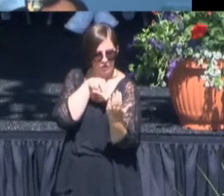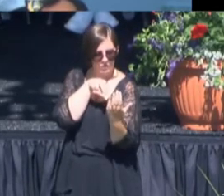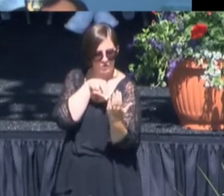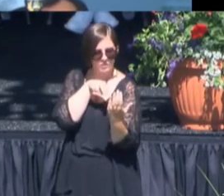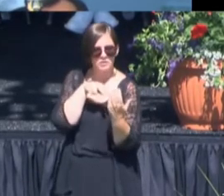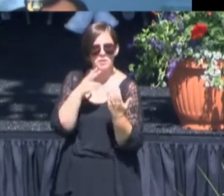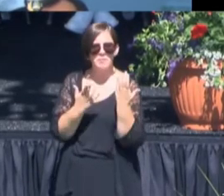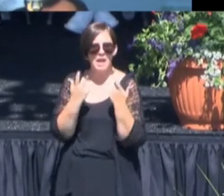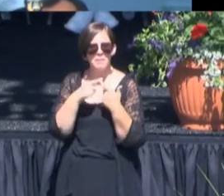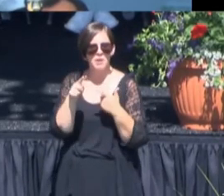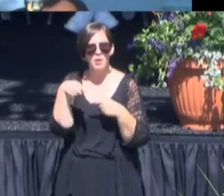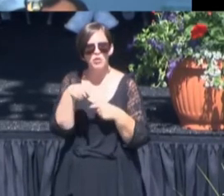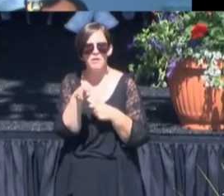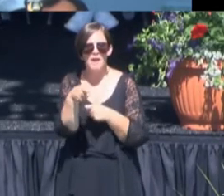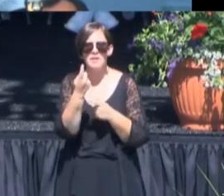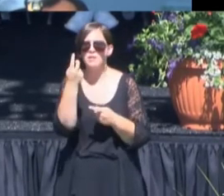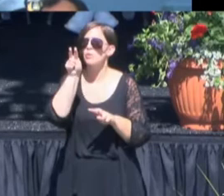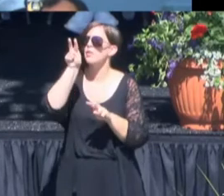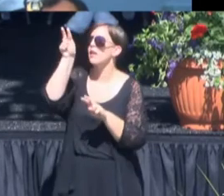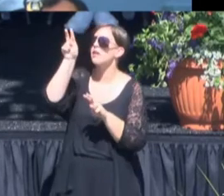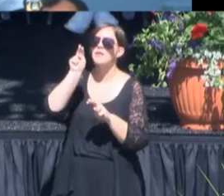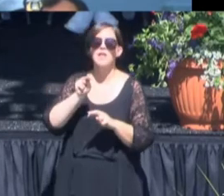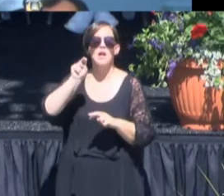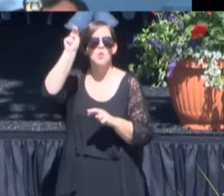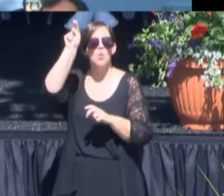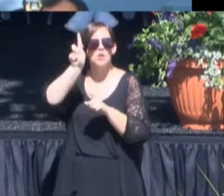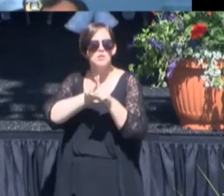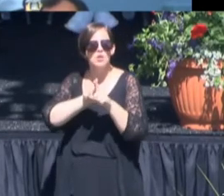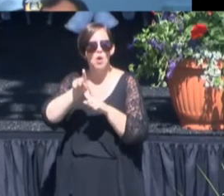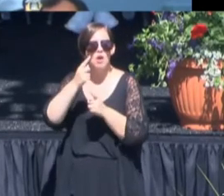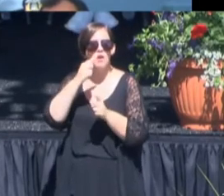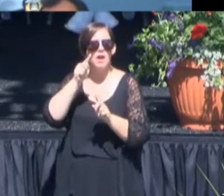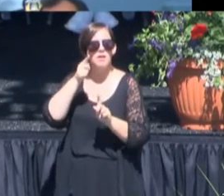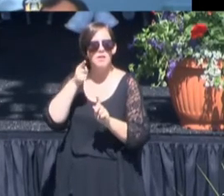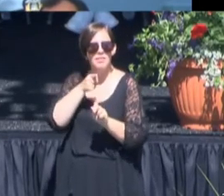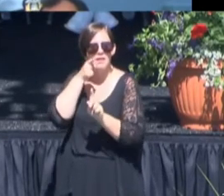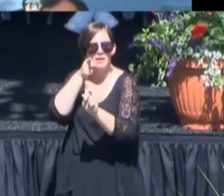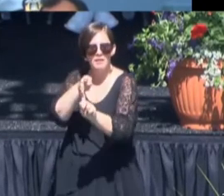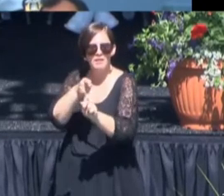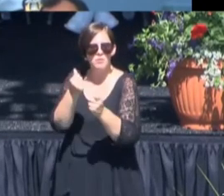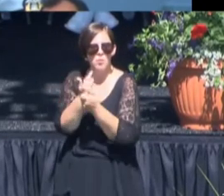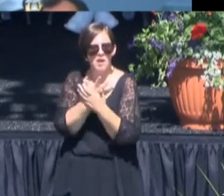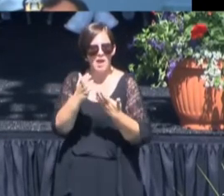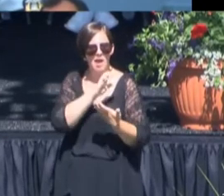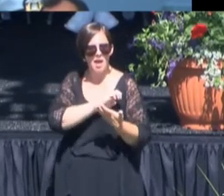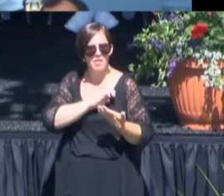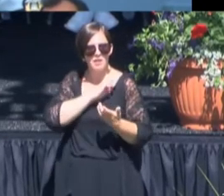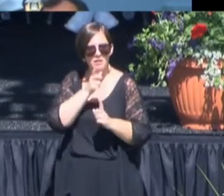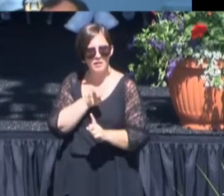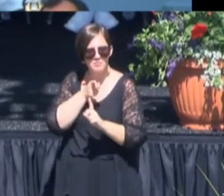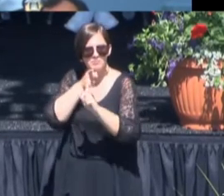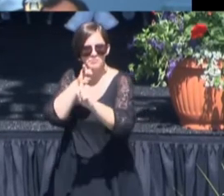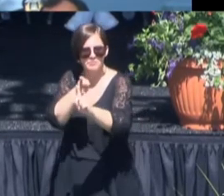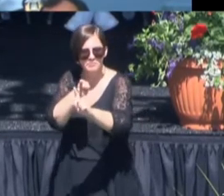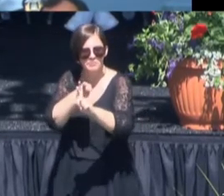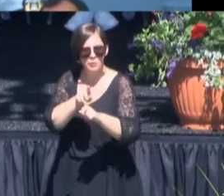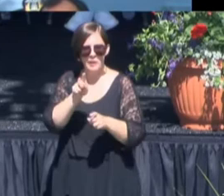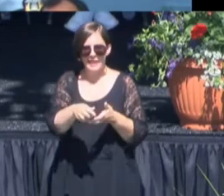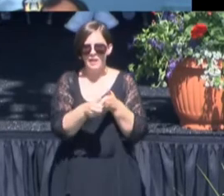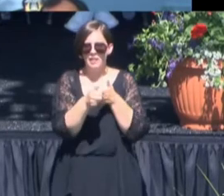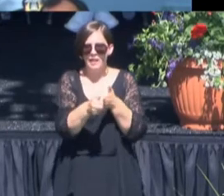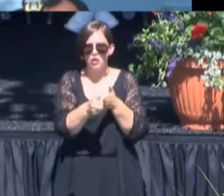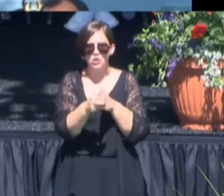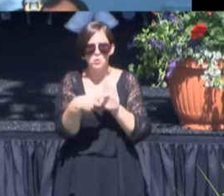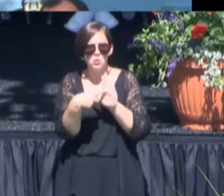North Star when you're navigating, and chart a course through what are going to be ethically perilous waters. We need leaders who